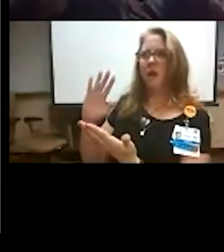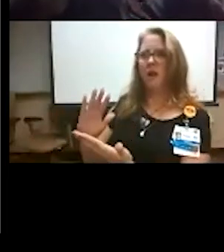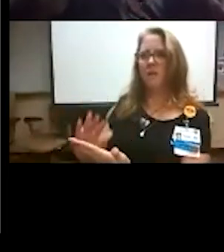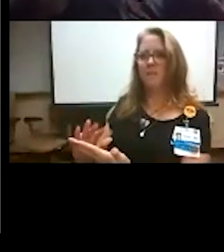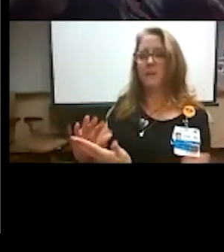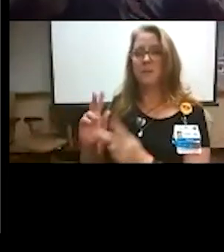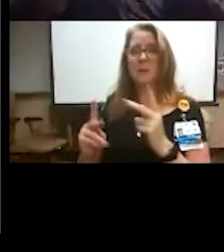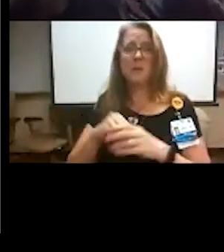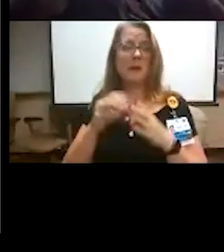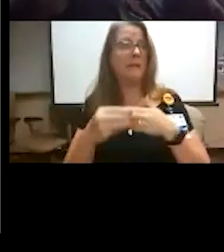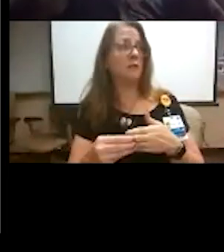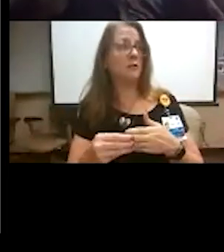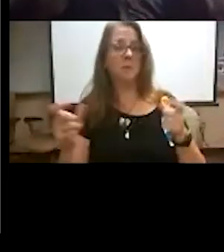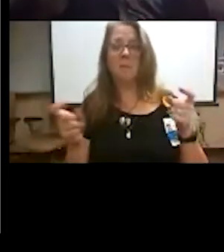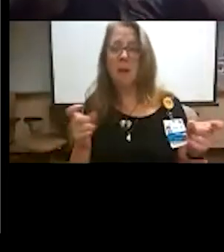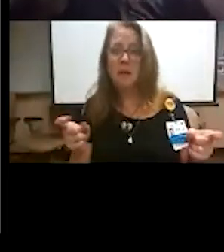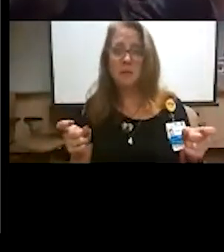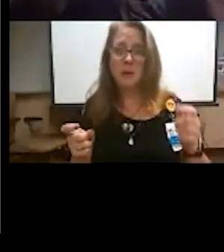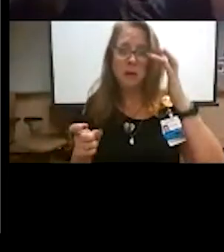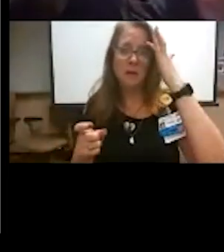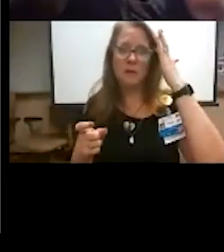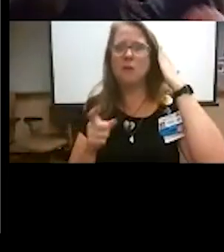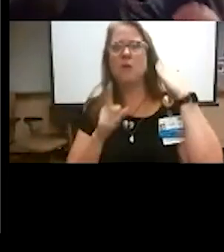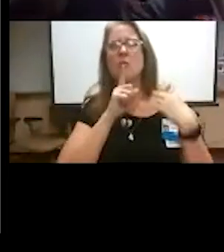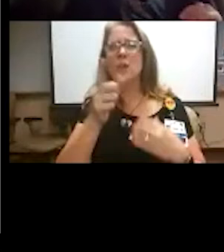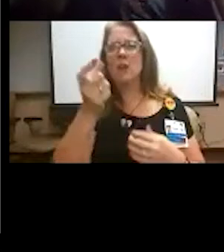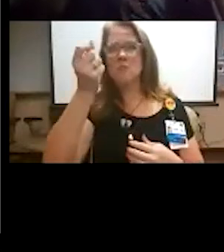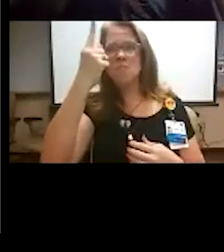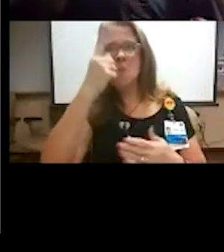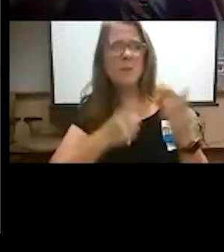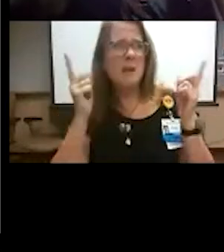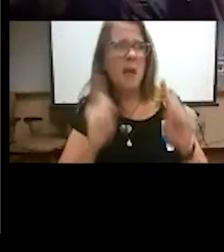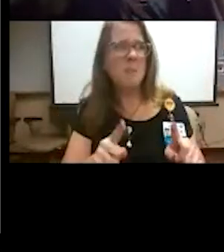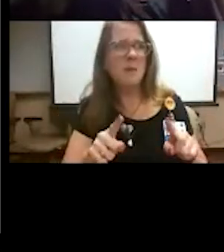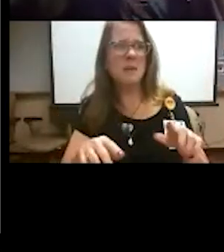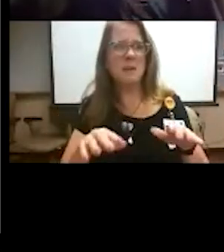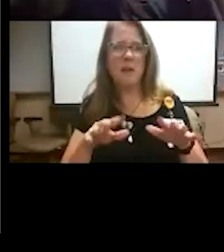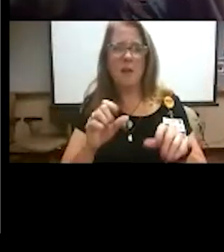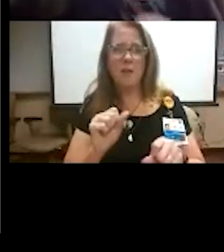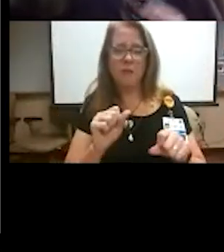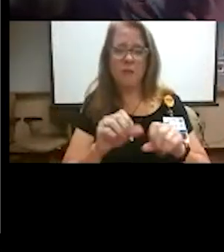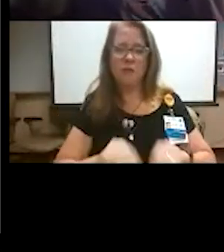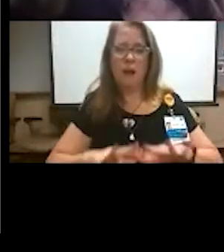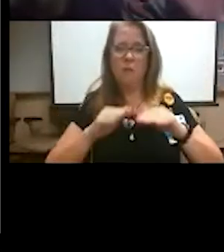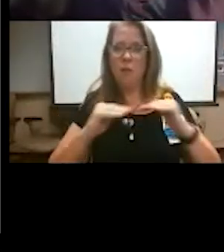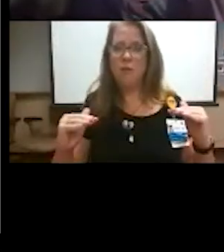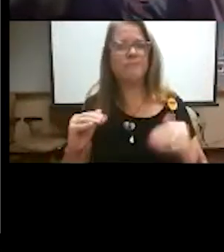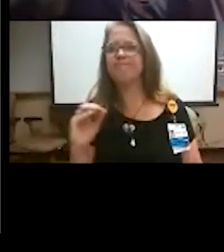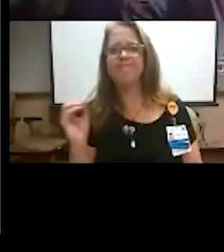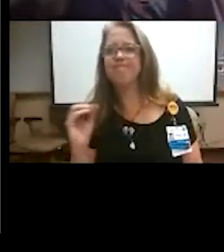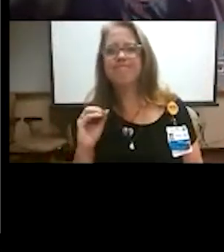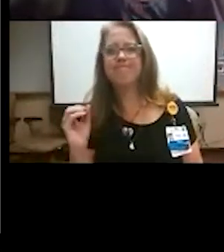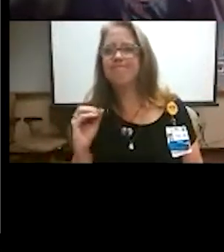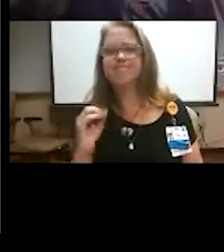in leadership and management don't really have a clue what's going on down at the ground level. And it's a problem